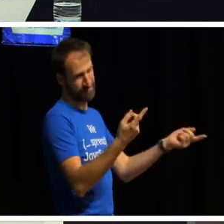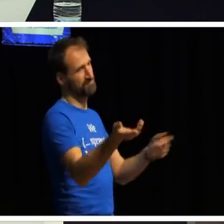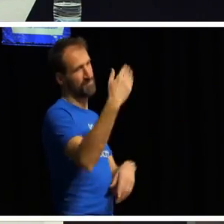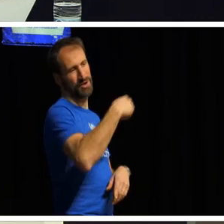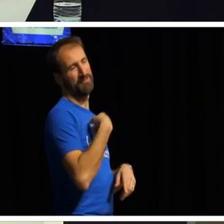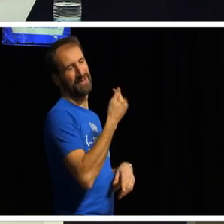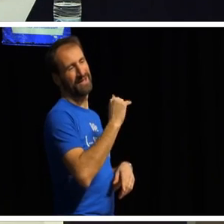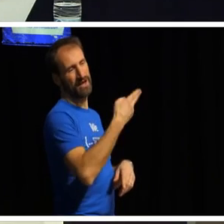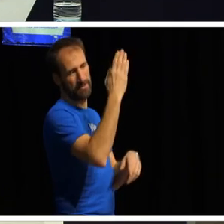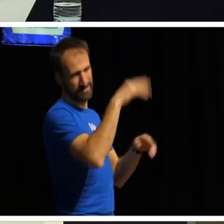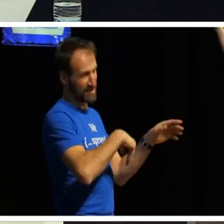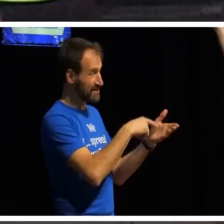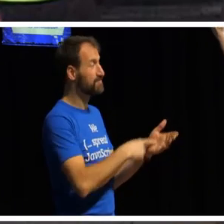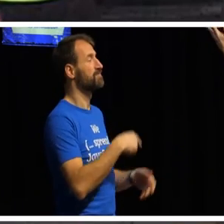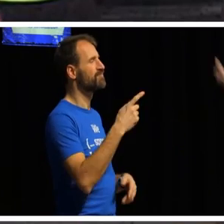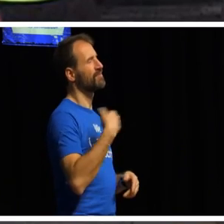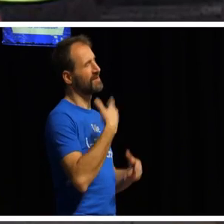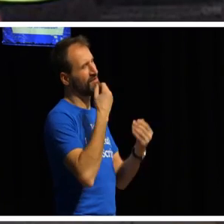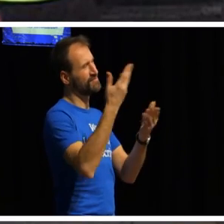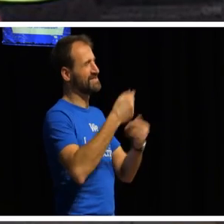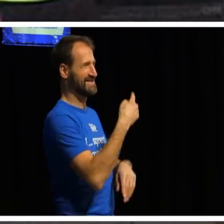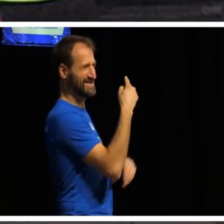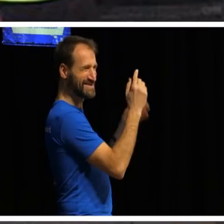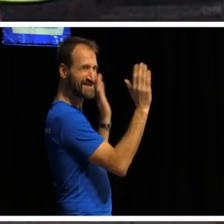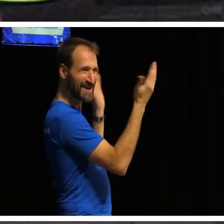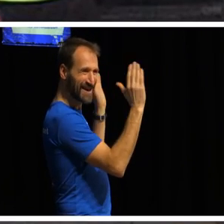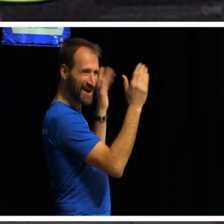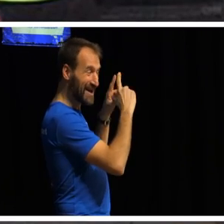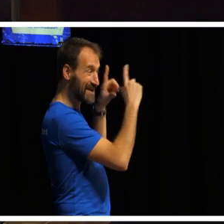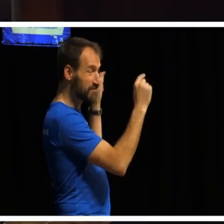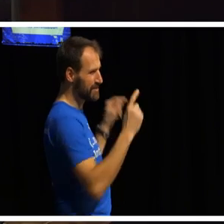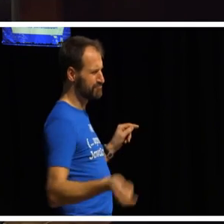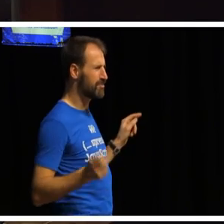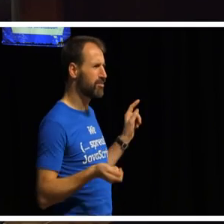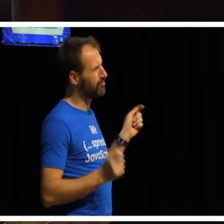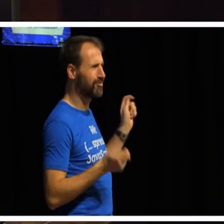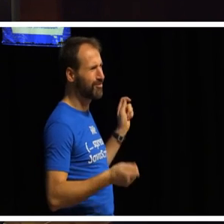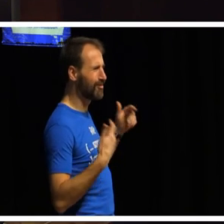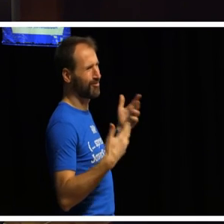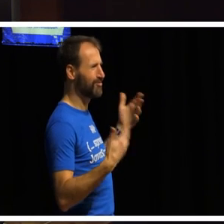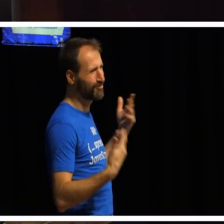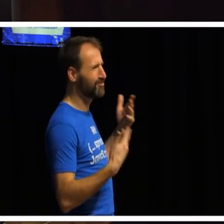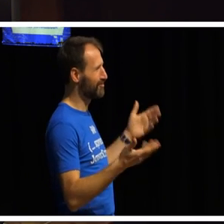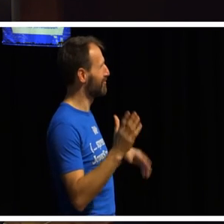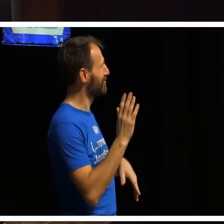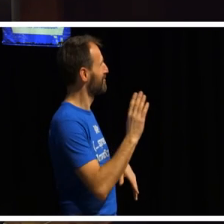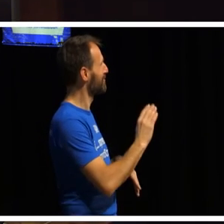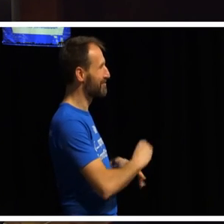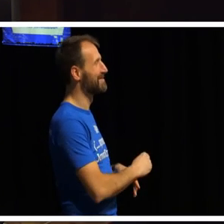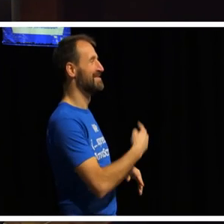want to hear your feedback. This shop window sign put it really well. Were your not till not happy?